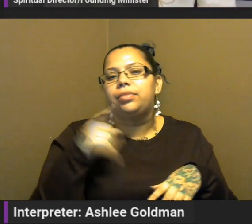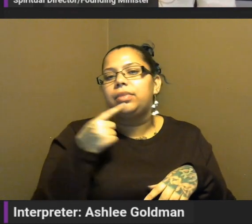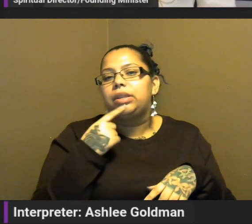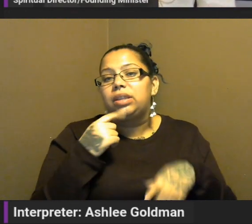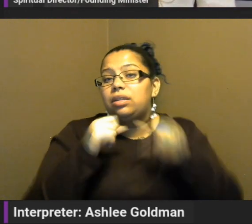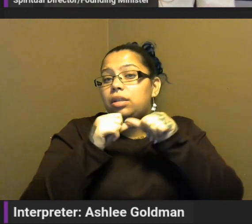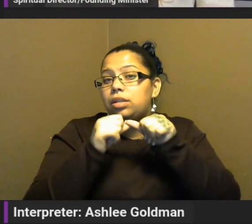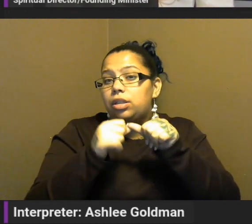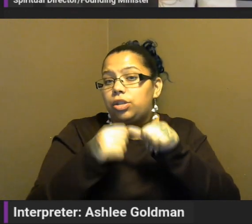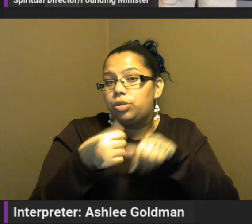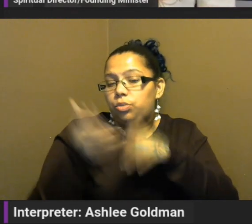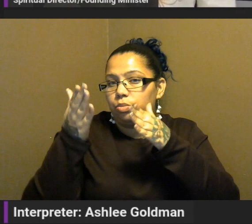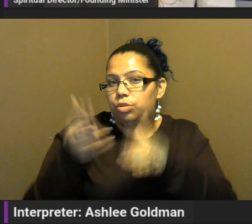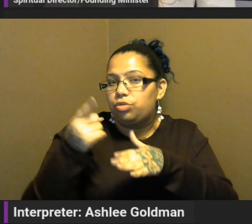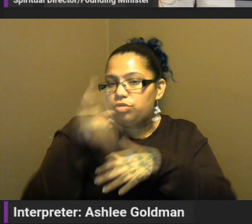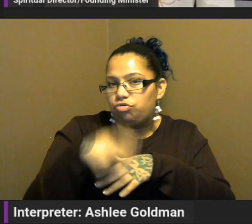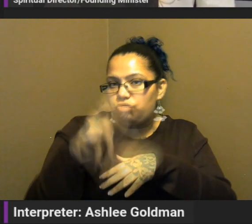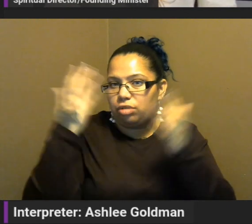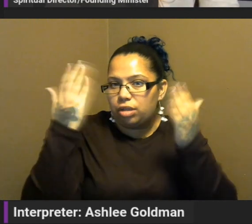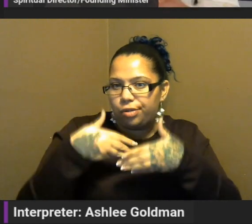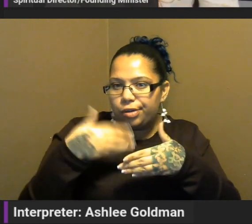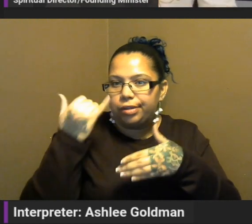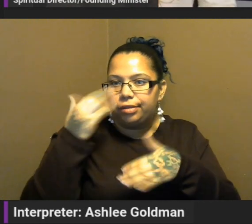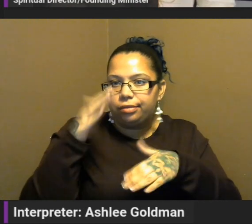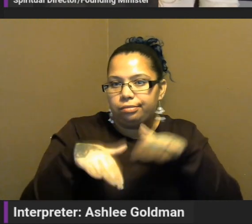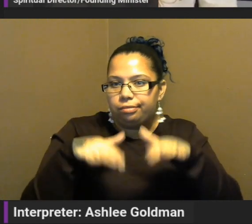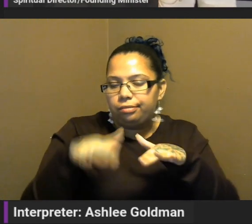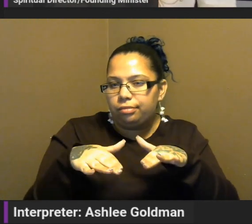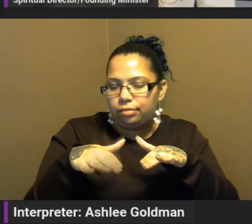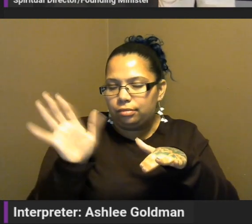darkness with one's footsteps guided by, actually let's,